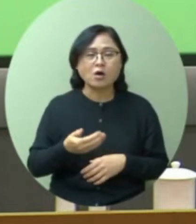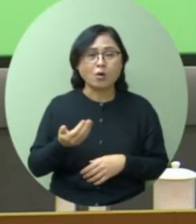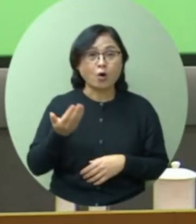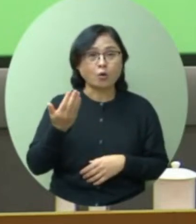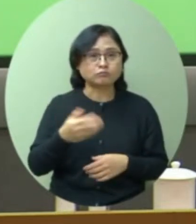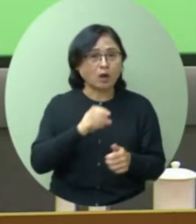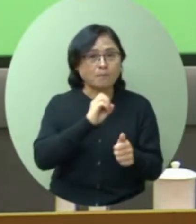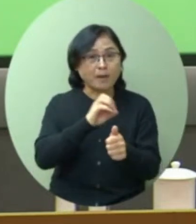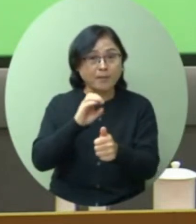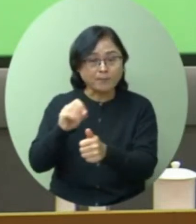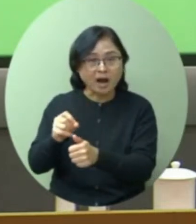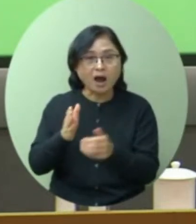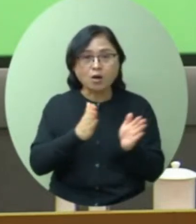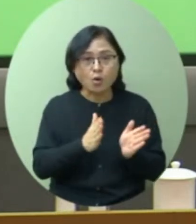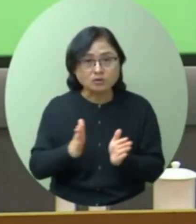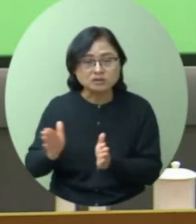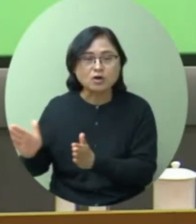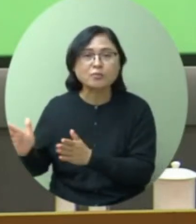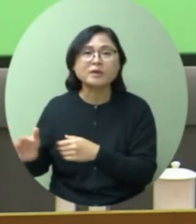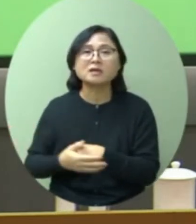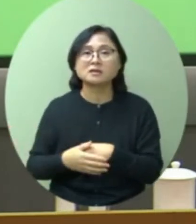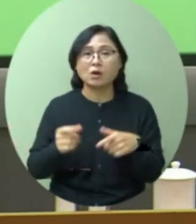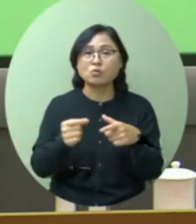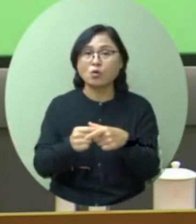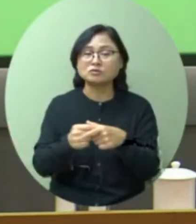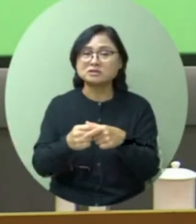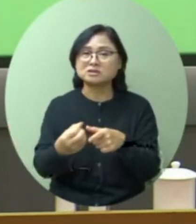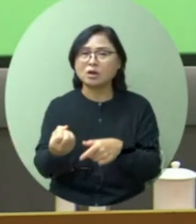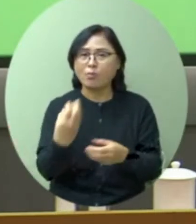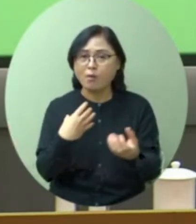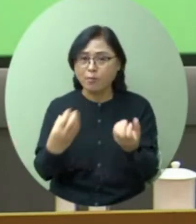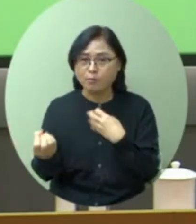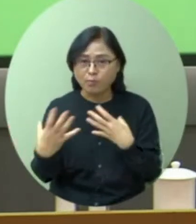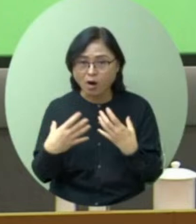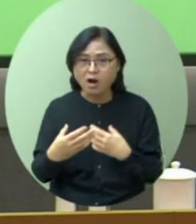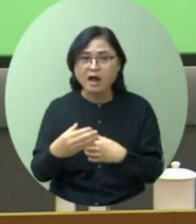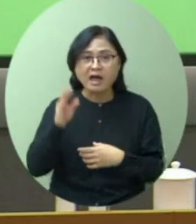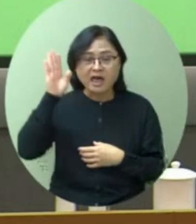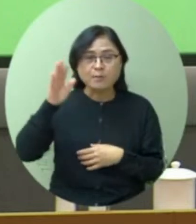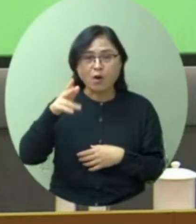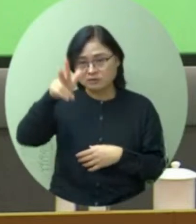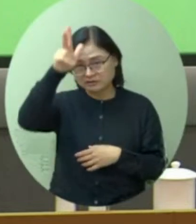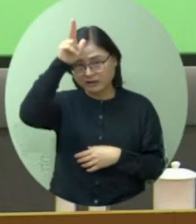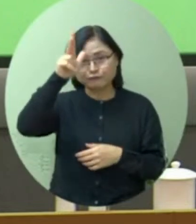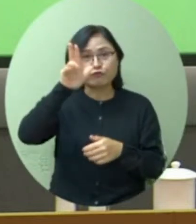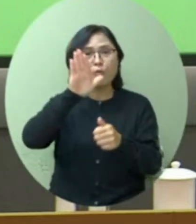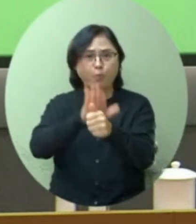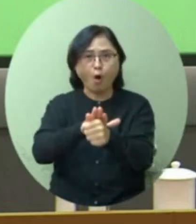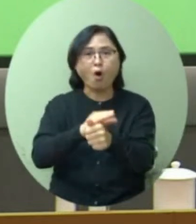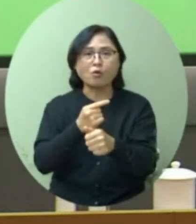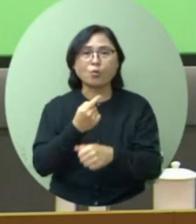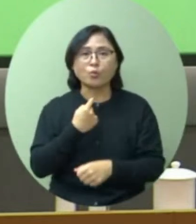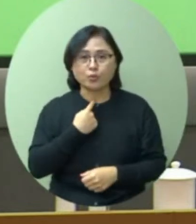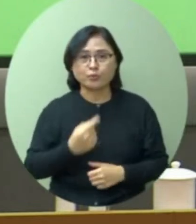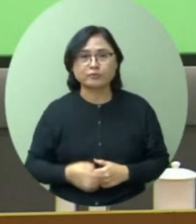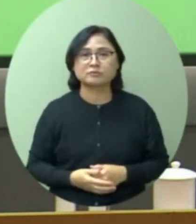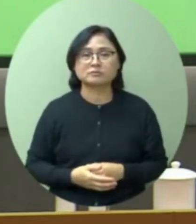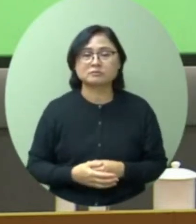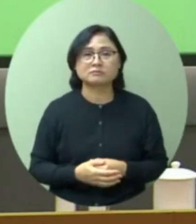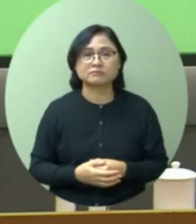Some businesses have asked for policy directions in these